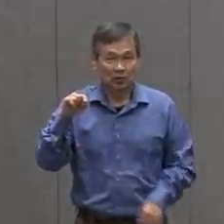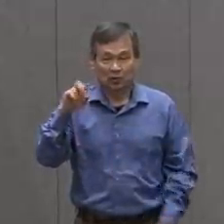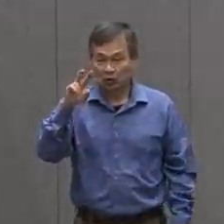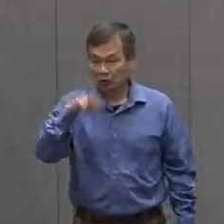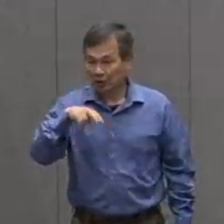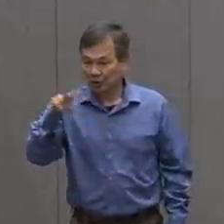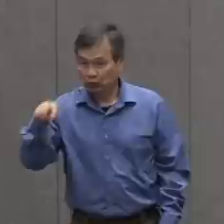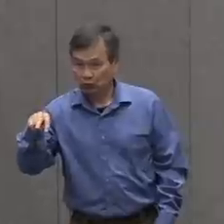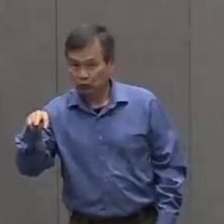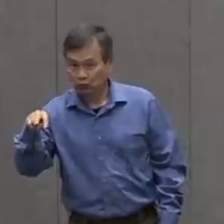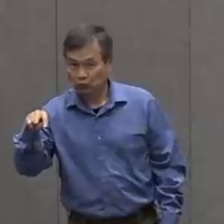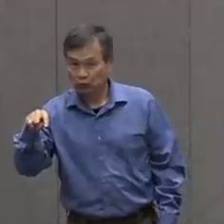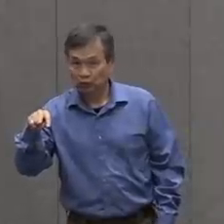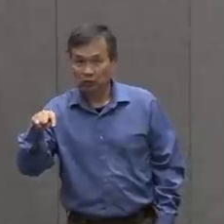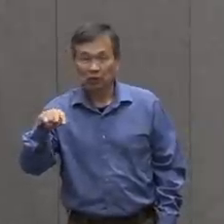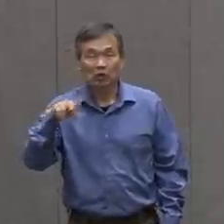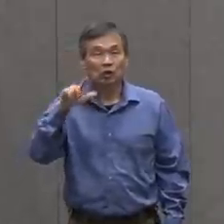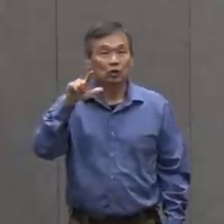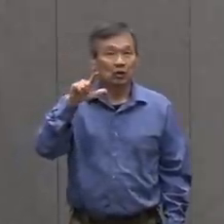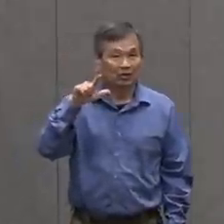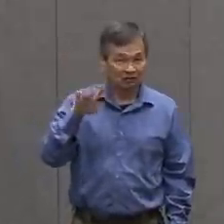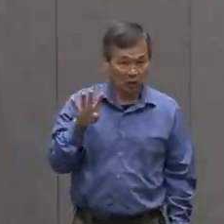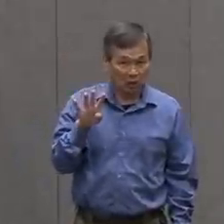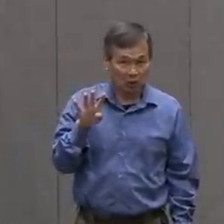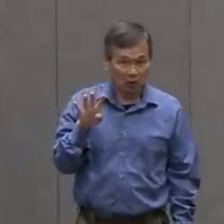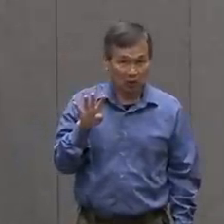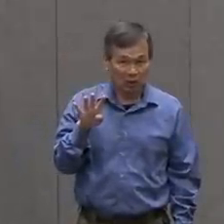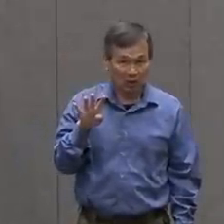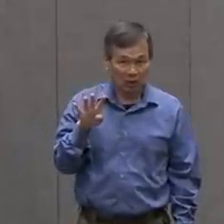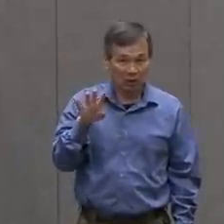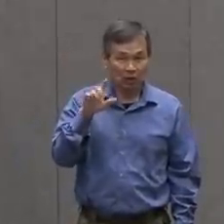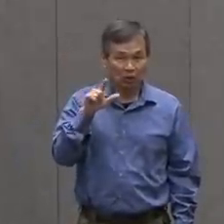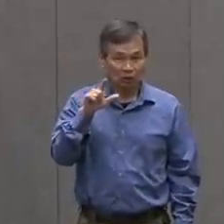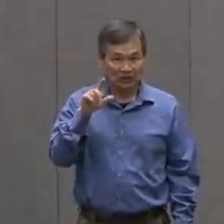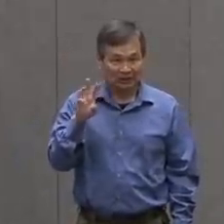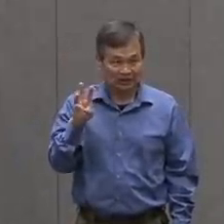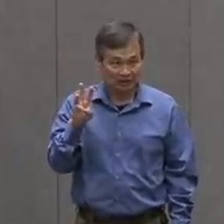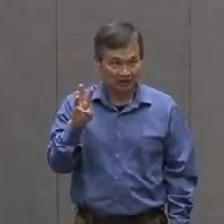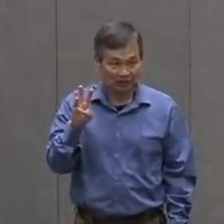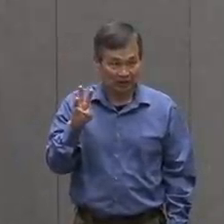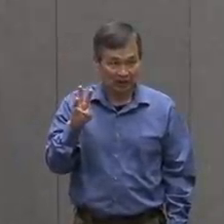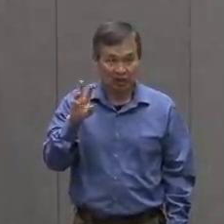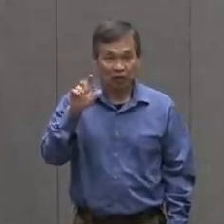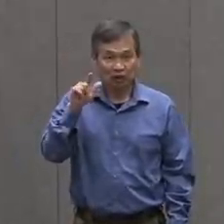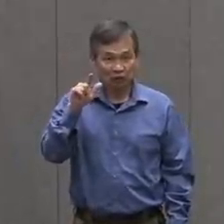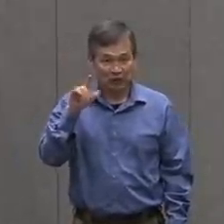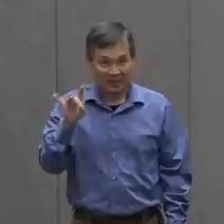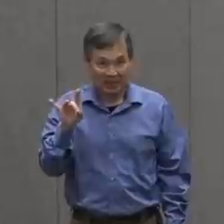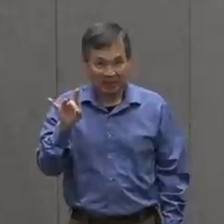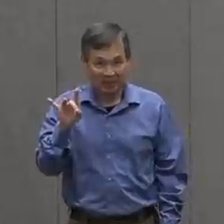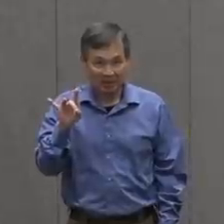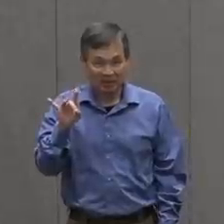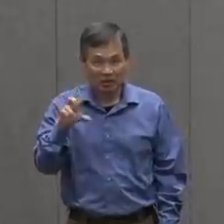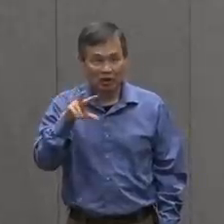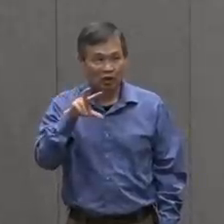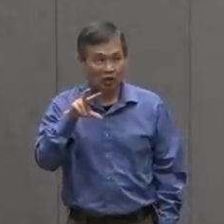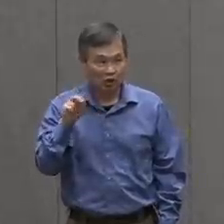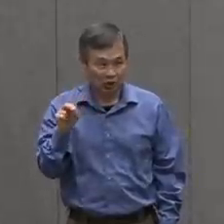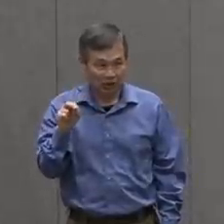22, 24, 26, 28, 30,